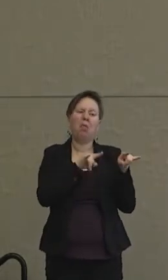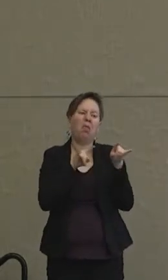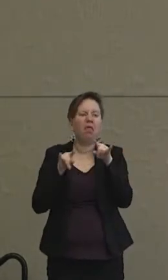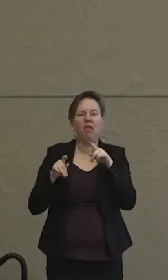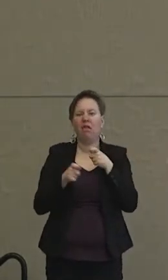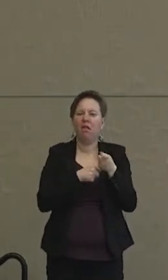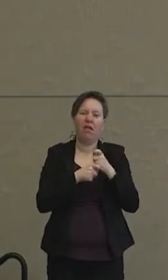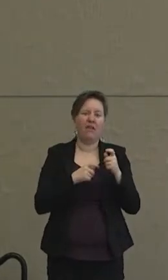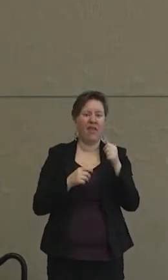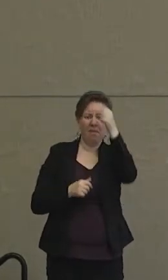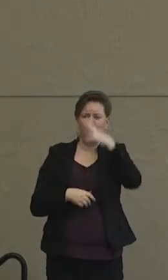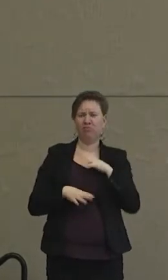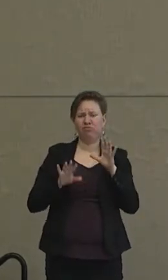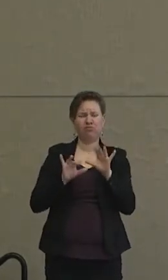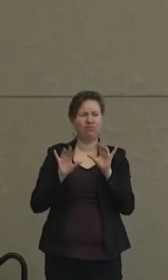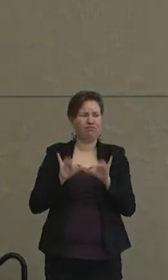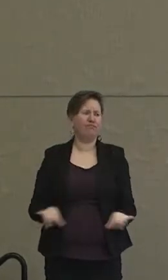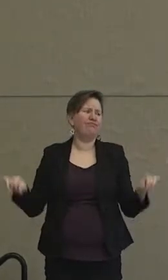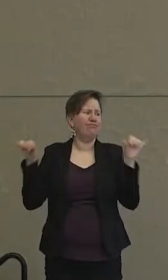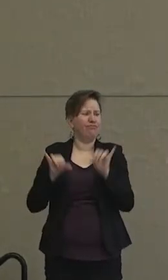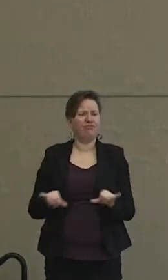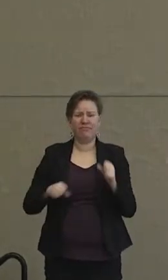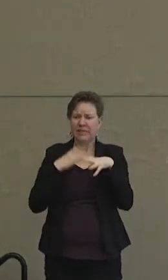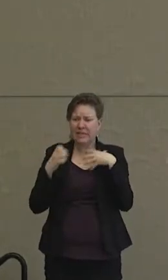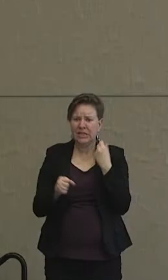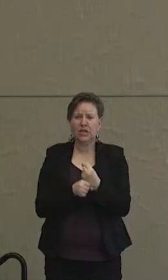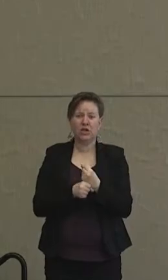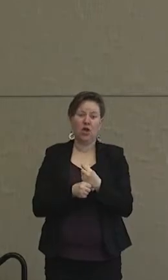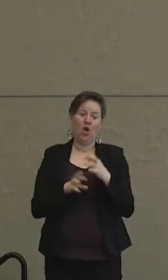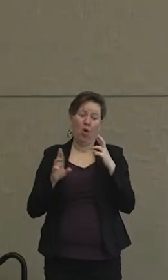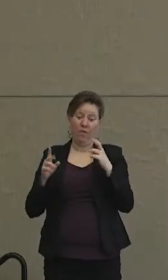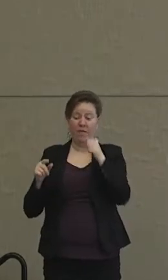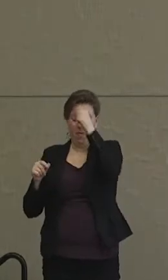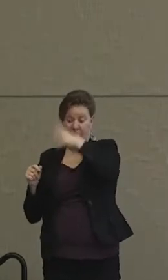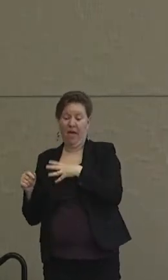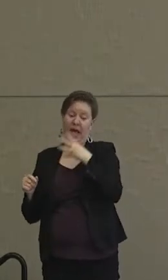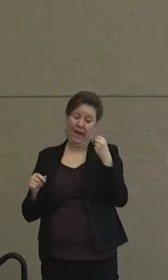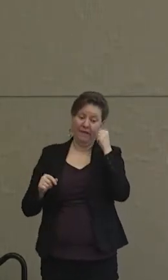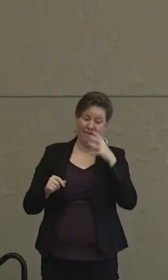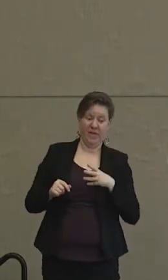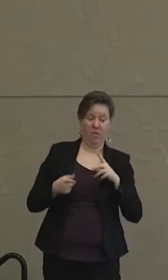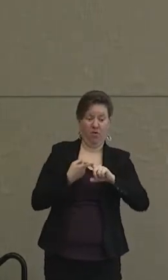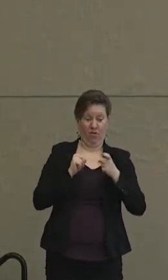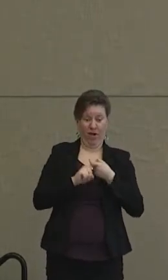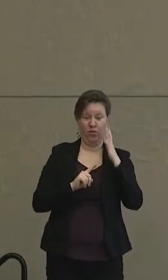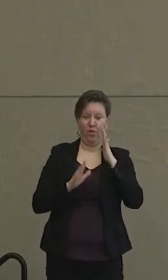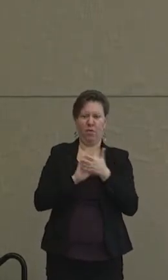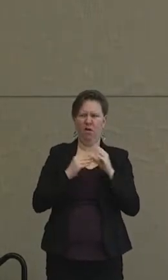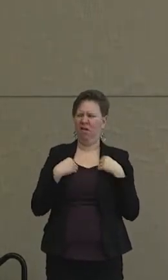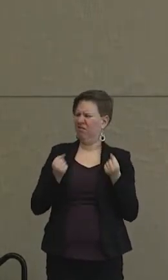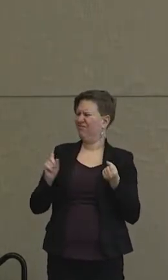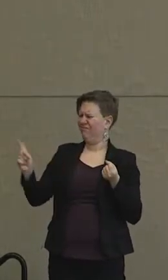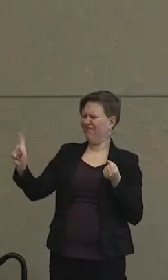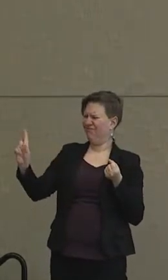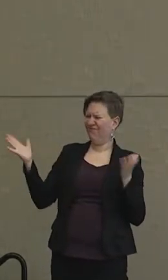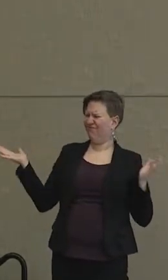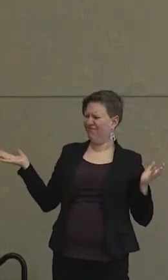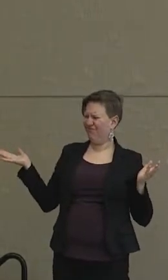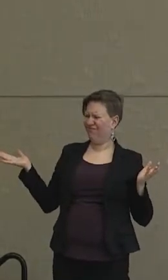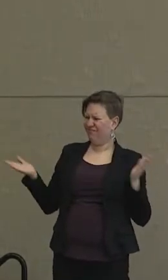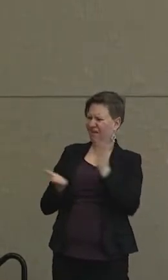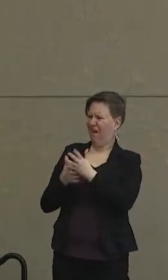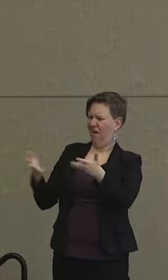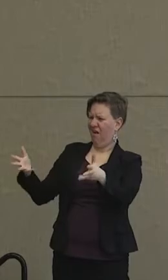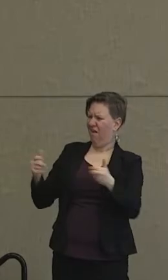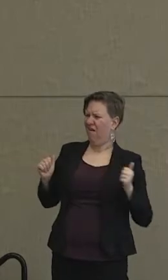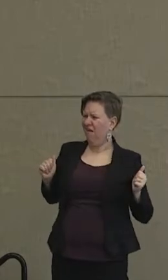for years and years and years. Hopefully their male and female friends are going to be emboldened to call them out on